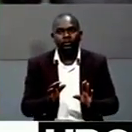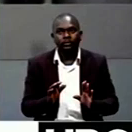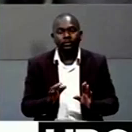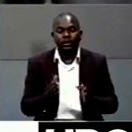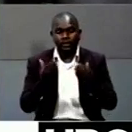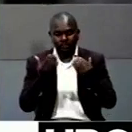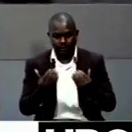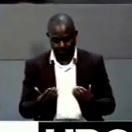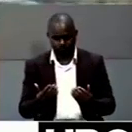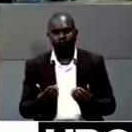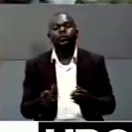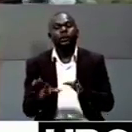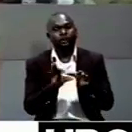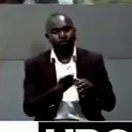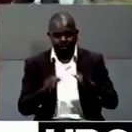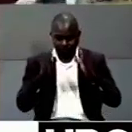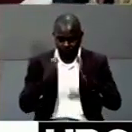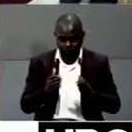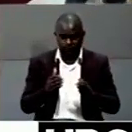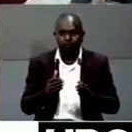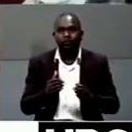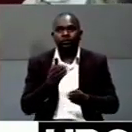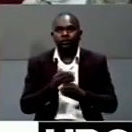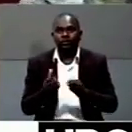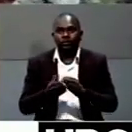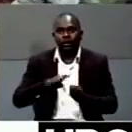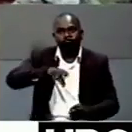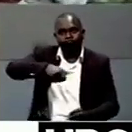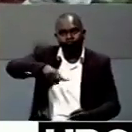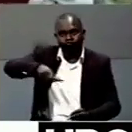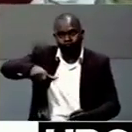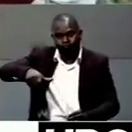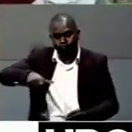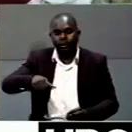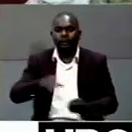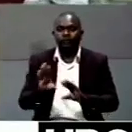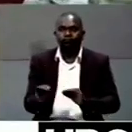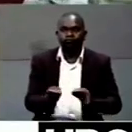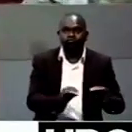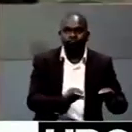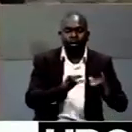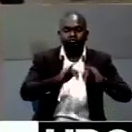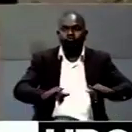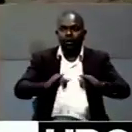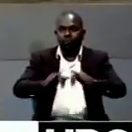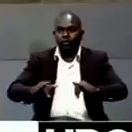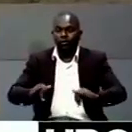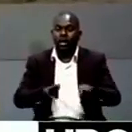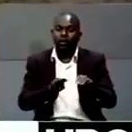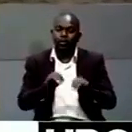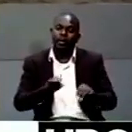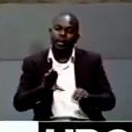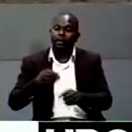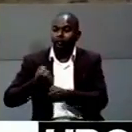Now, the corporation has embarked on putting up additional safe water points in the internally displaced people's camps to be managed by their